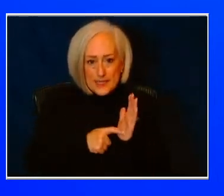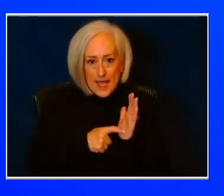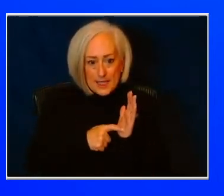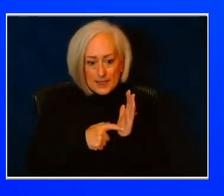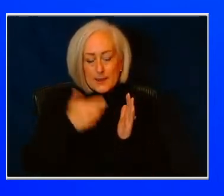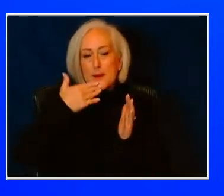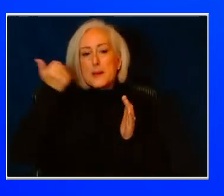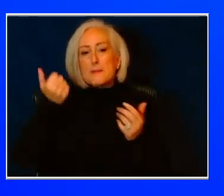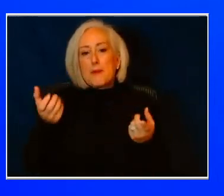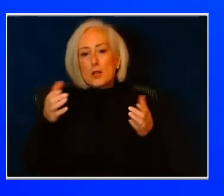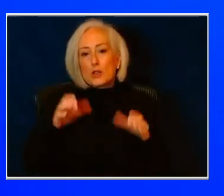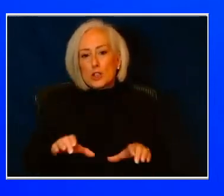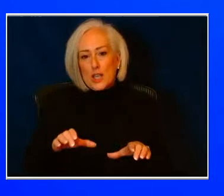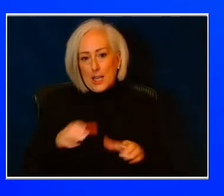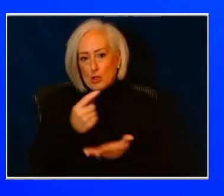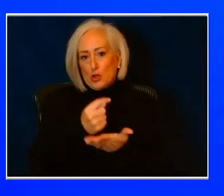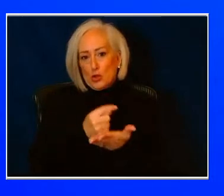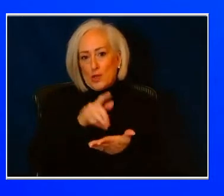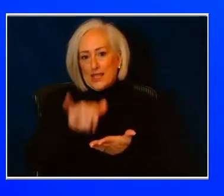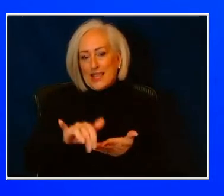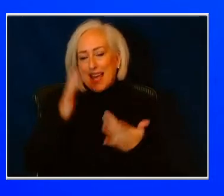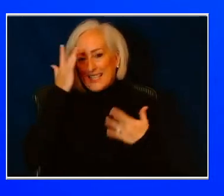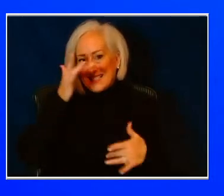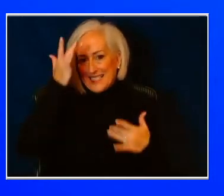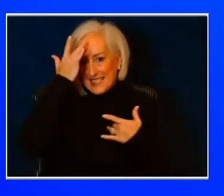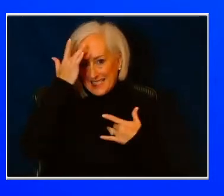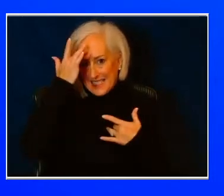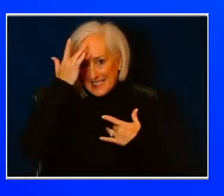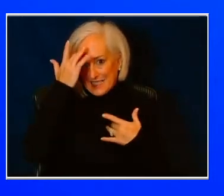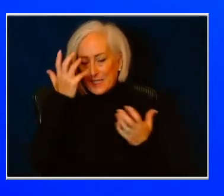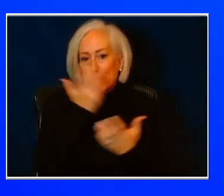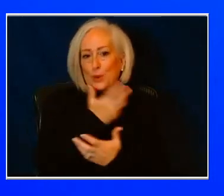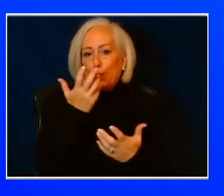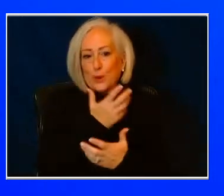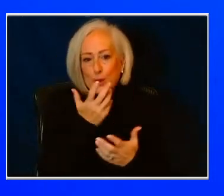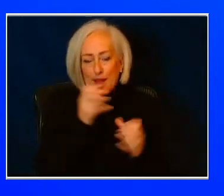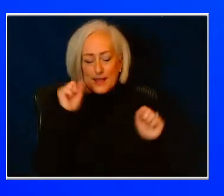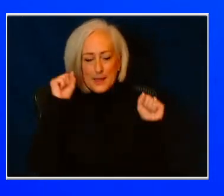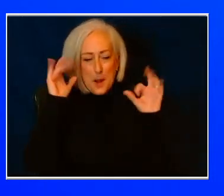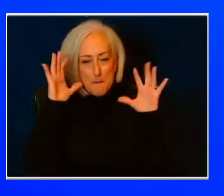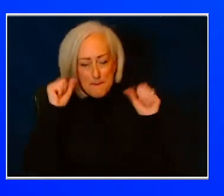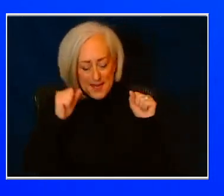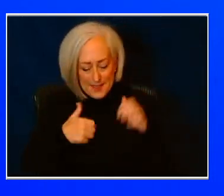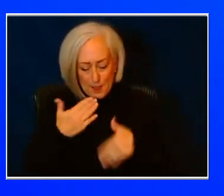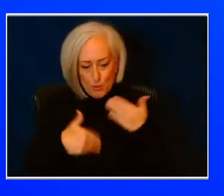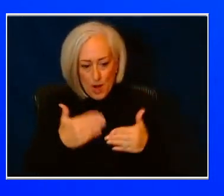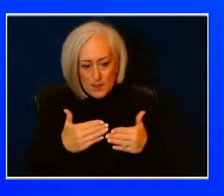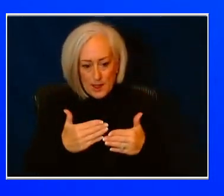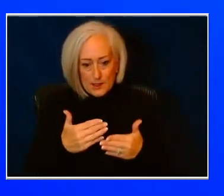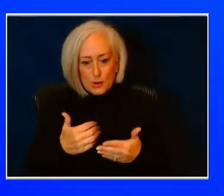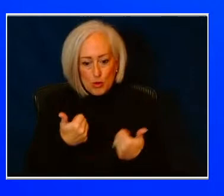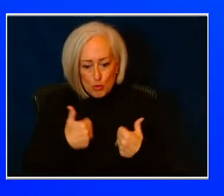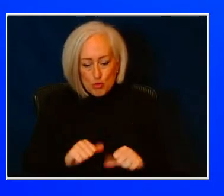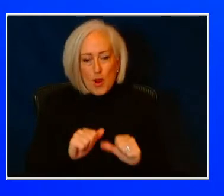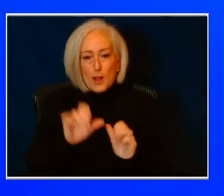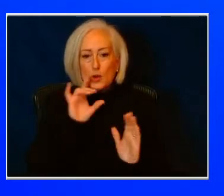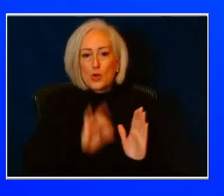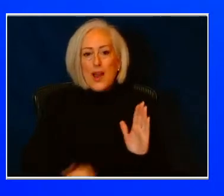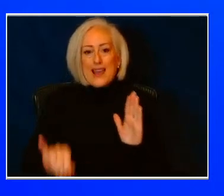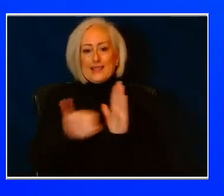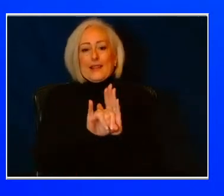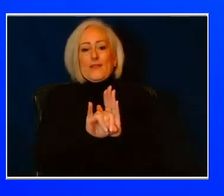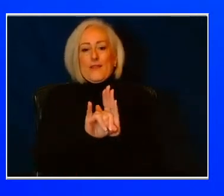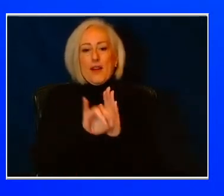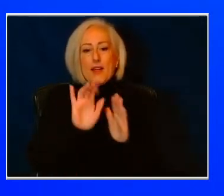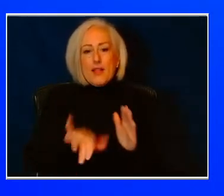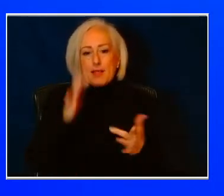treating these diseases. And there is actually a remarkable progress has been made in trying to identify the diseases as early as possible. So when you